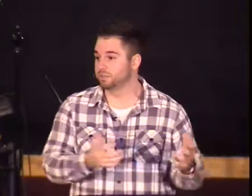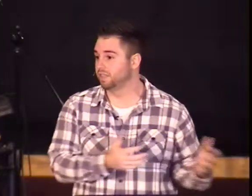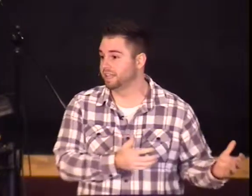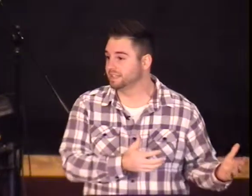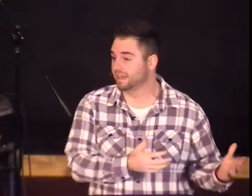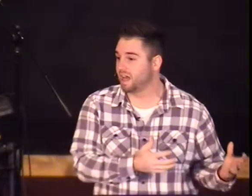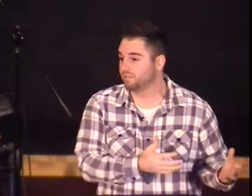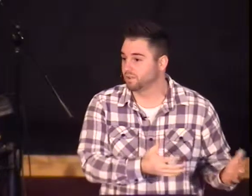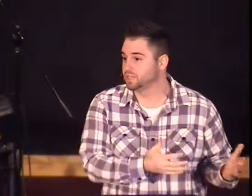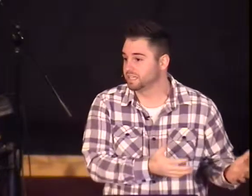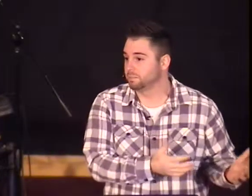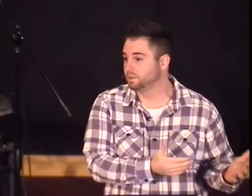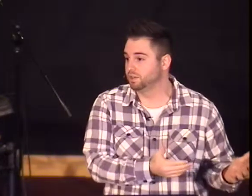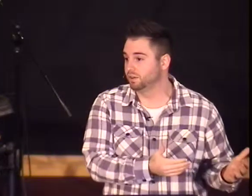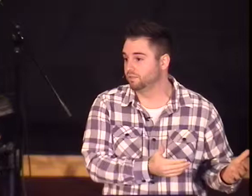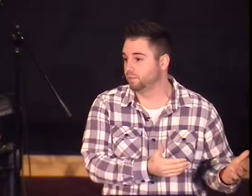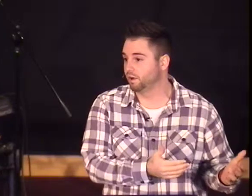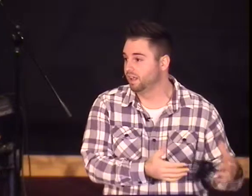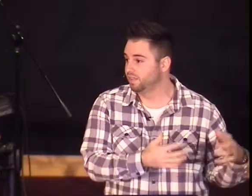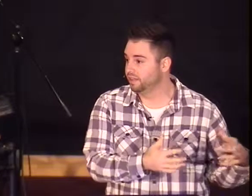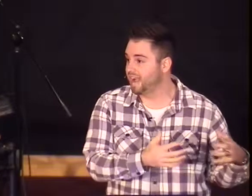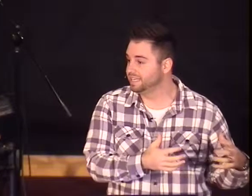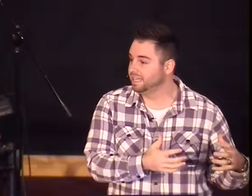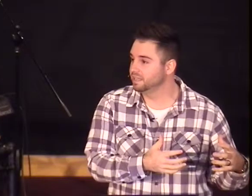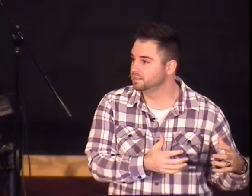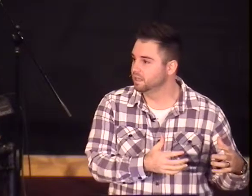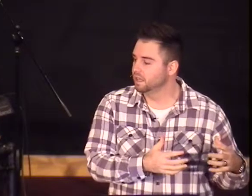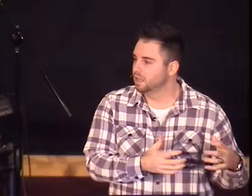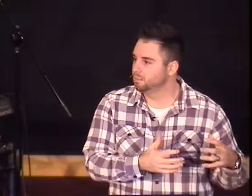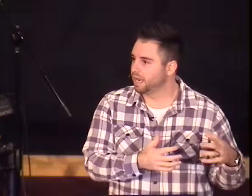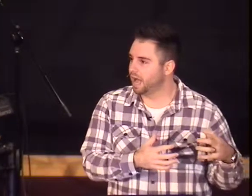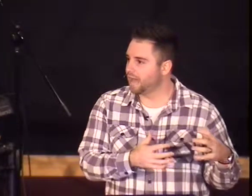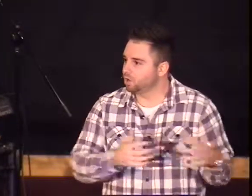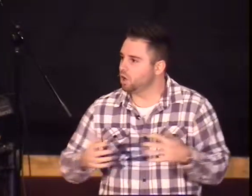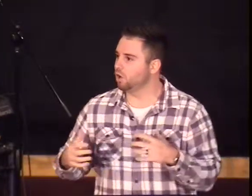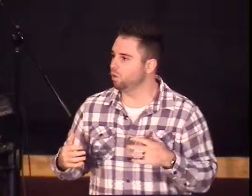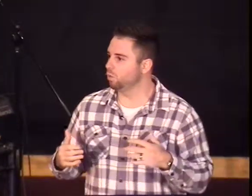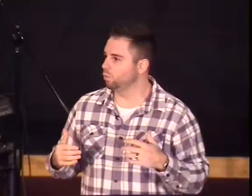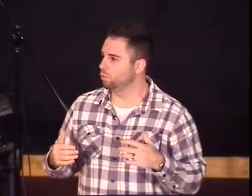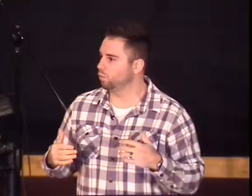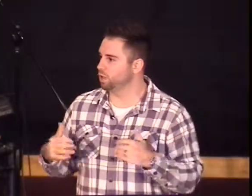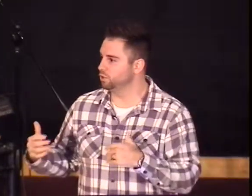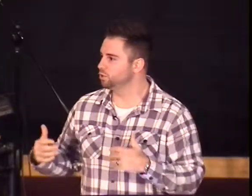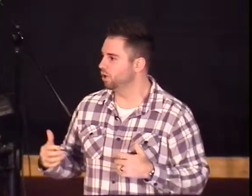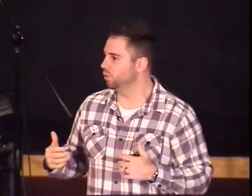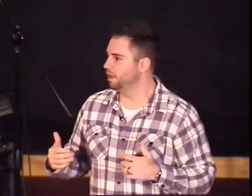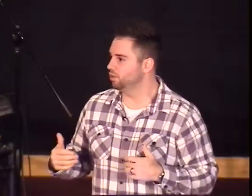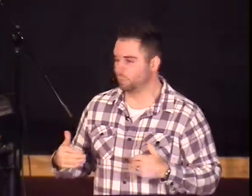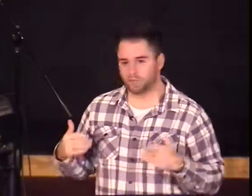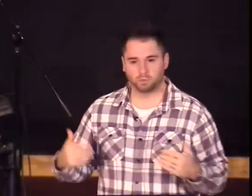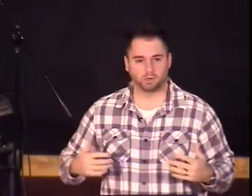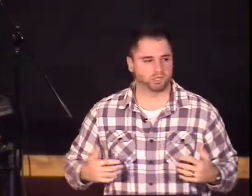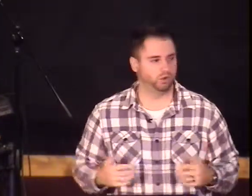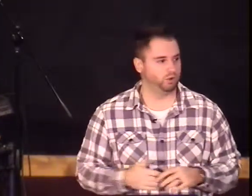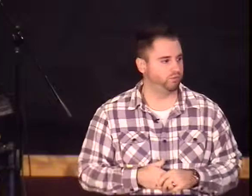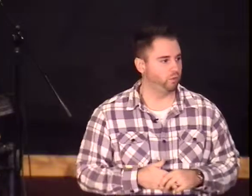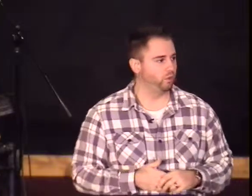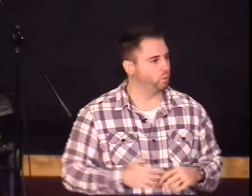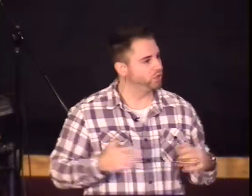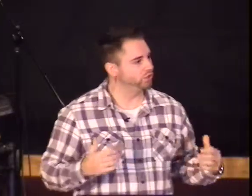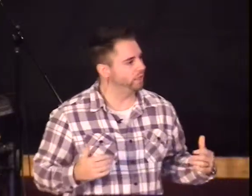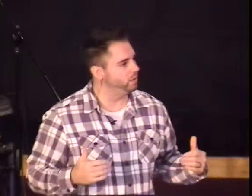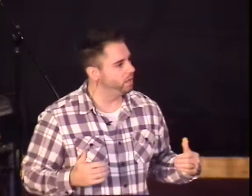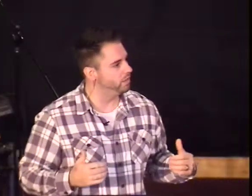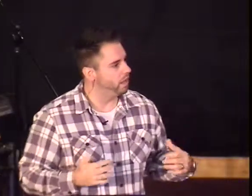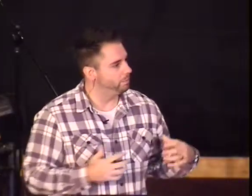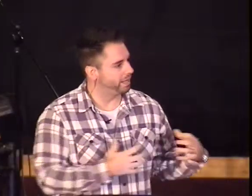those are some of the things that a lot of Christians get persecuted for, their ideas. But I don't know what you struggle with or what you're persecuted for or